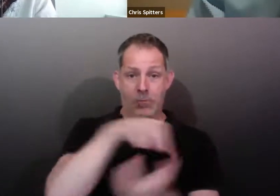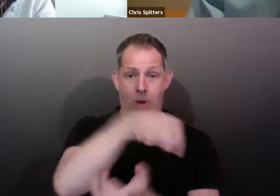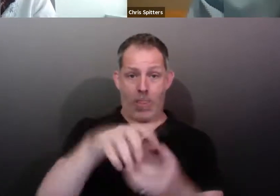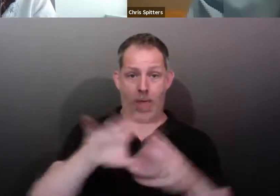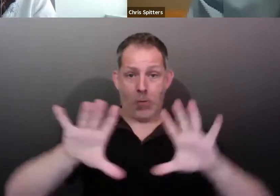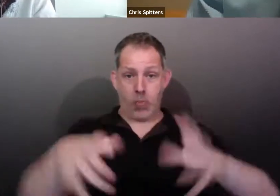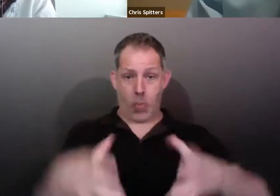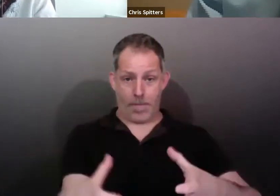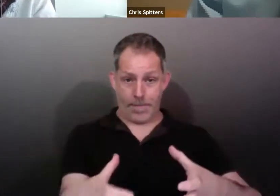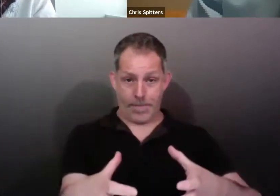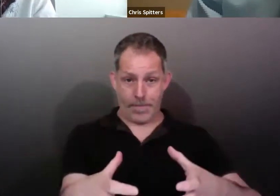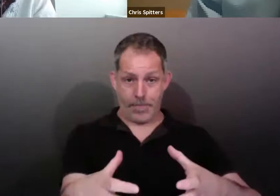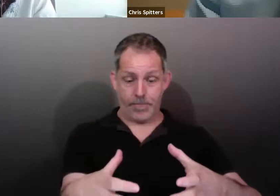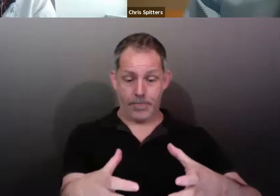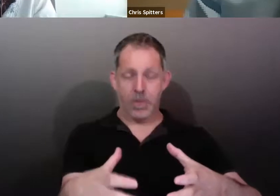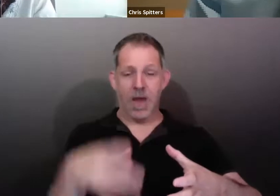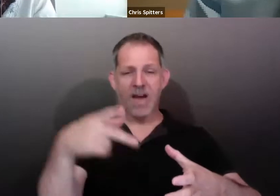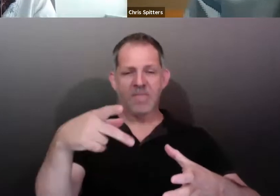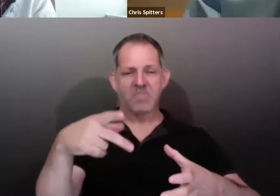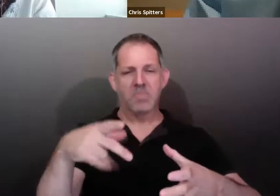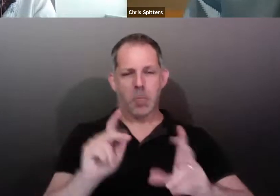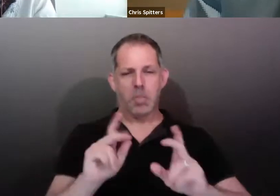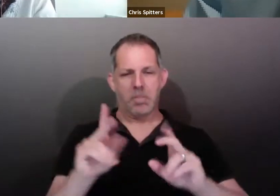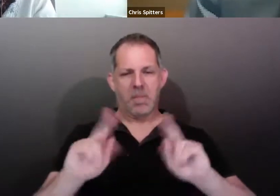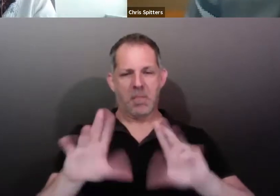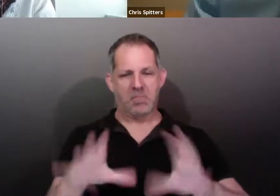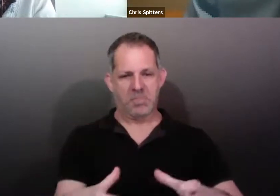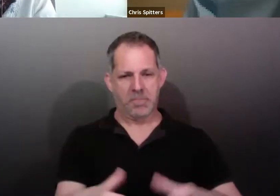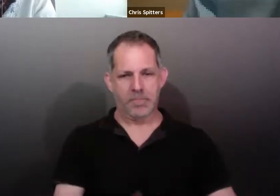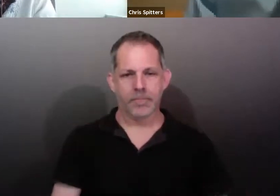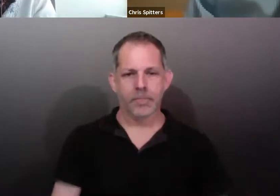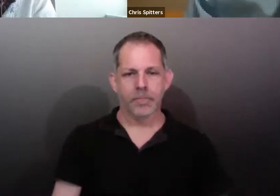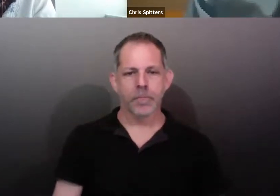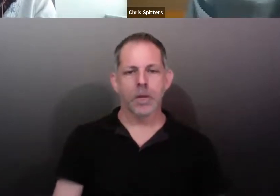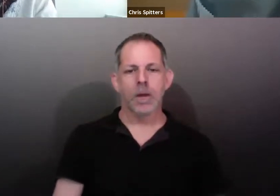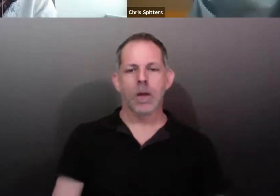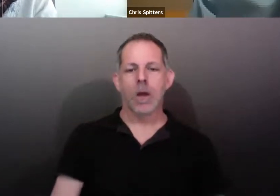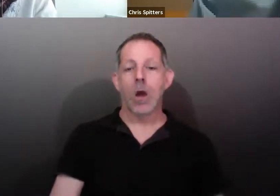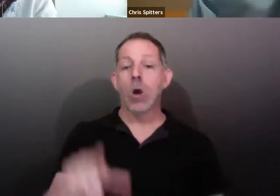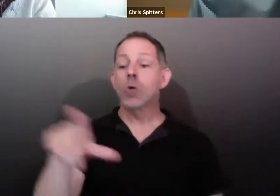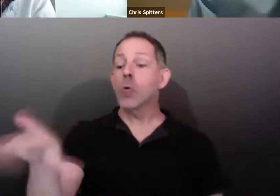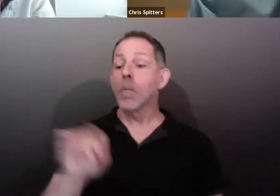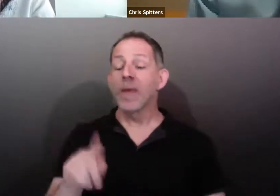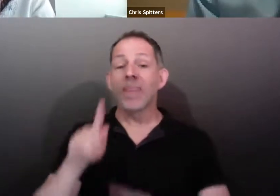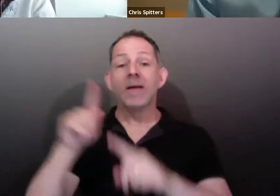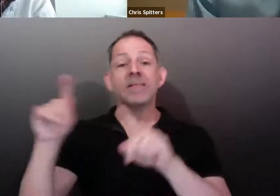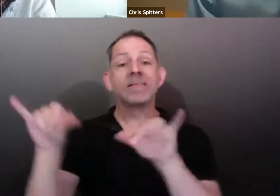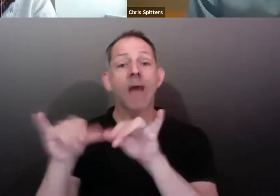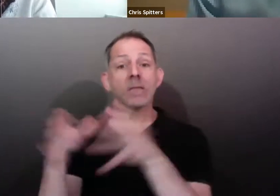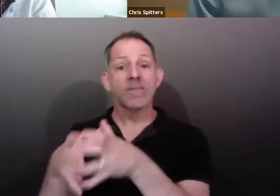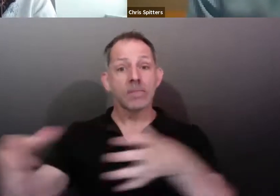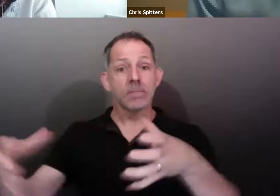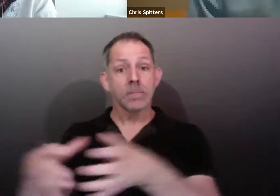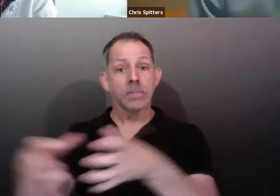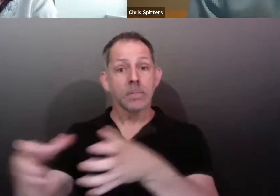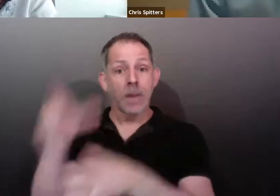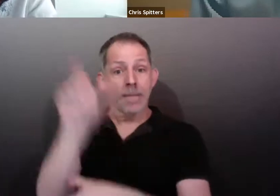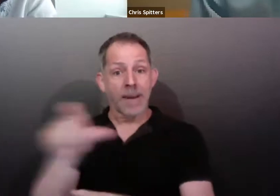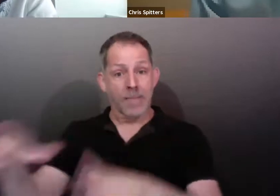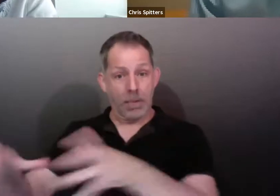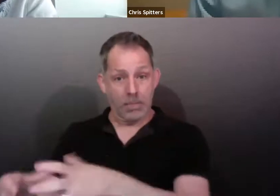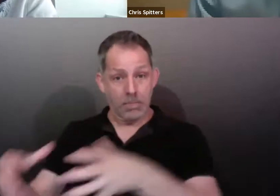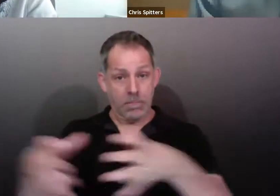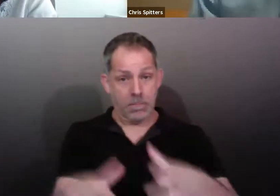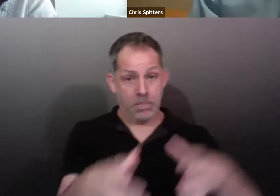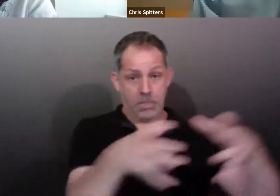you choose a size for that pooling, and you can reduce the total number of tests you have to do, and it can help you speed things up and